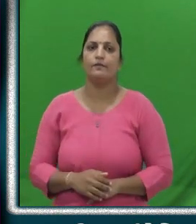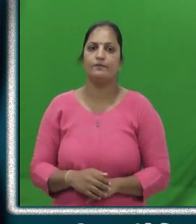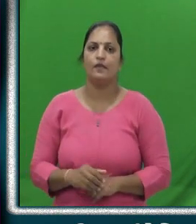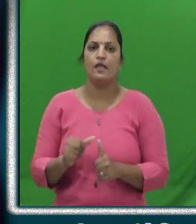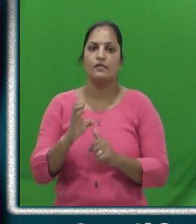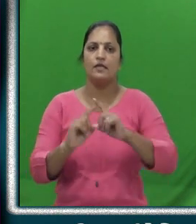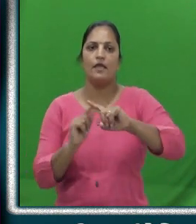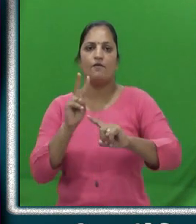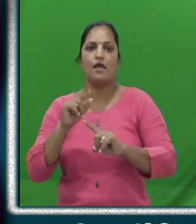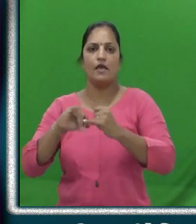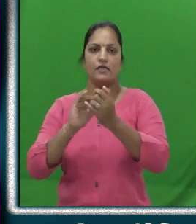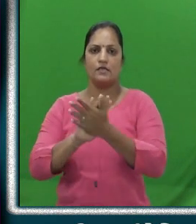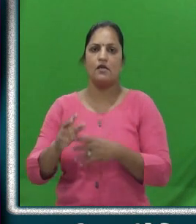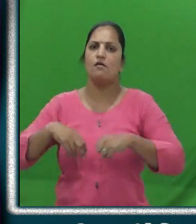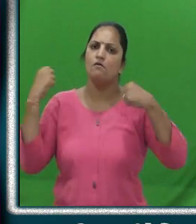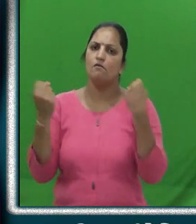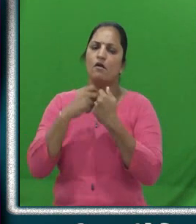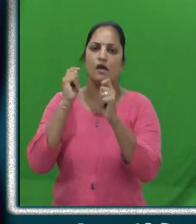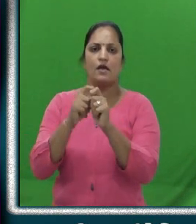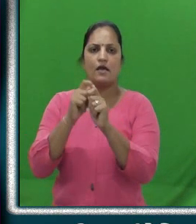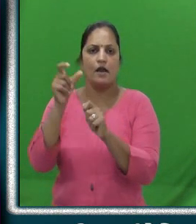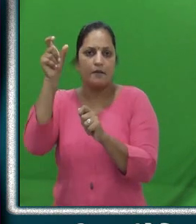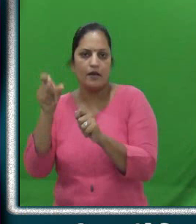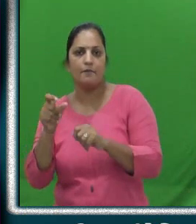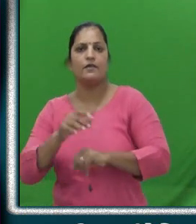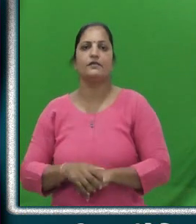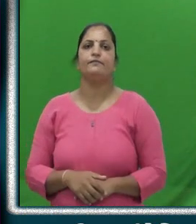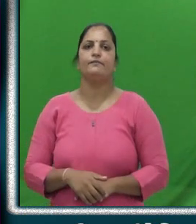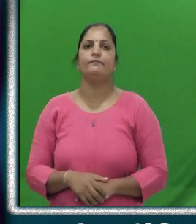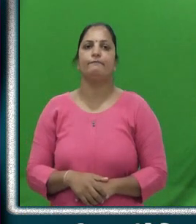mata. Activist, a worker, karyakar.